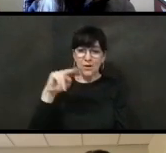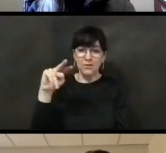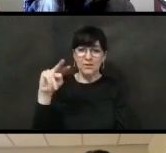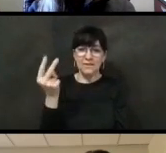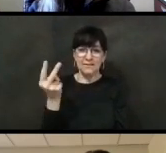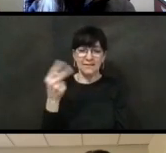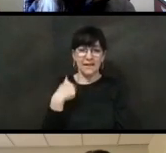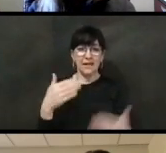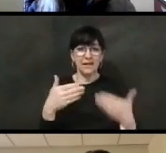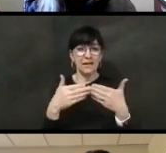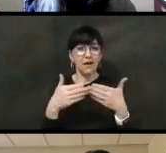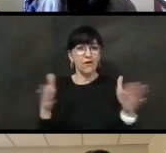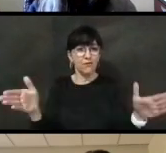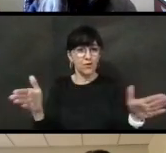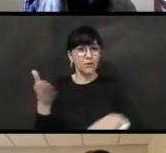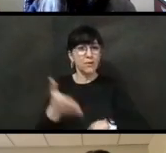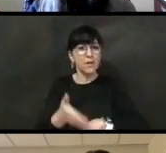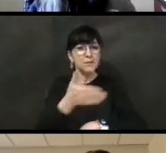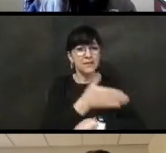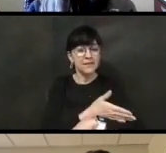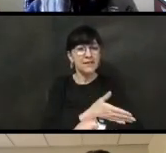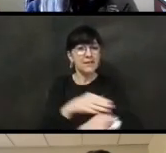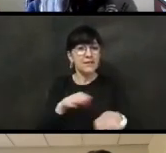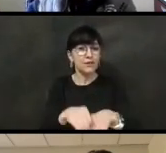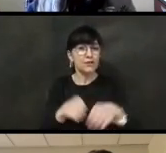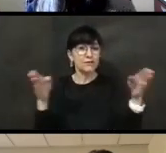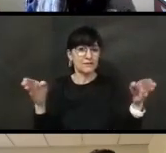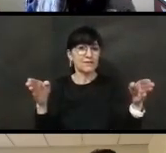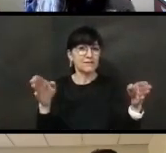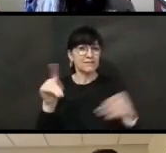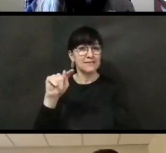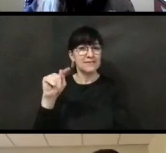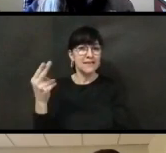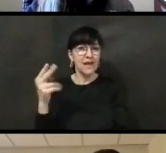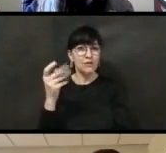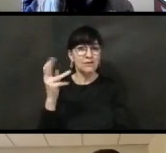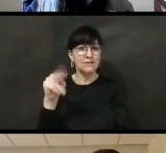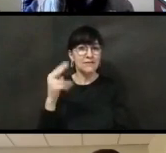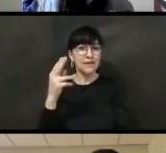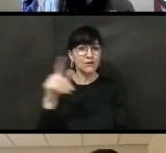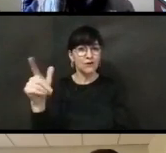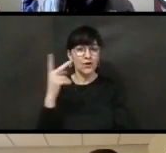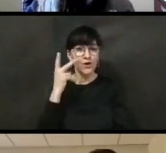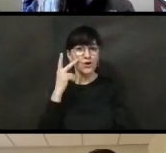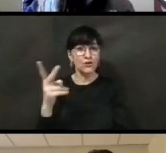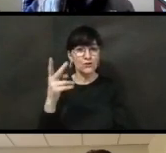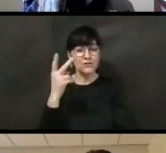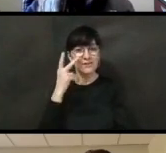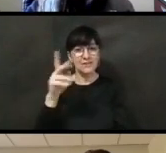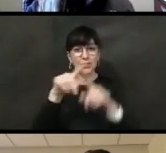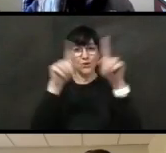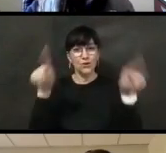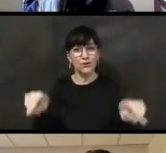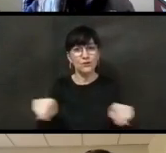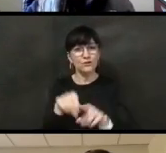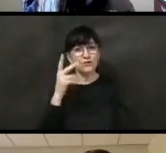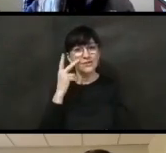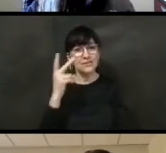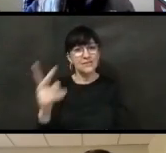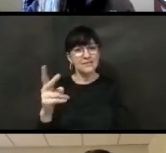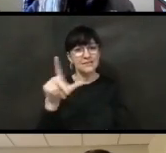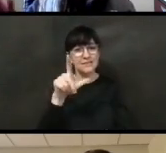recovery town halls hosted by Lieutenant Governor Bethany Hall-Long. You see on your screen here, we have with us the Lieutenant Governor, as well as Dr.